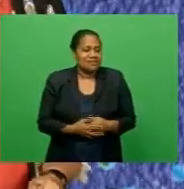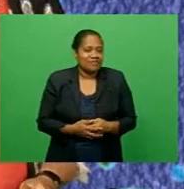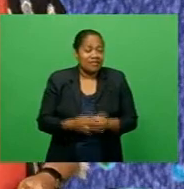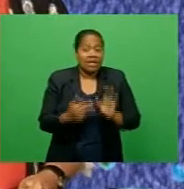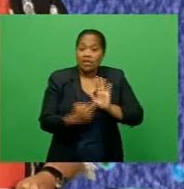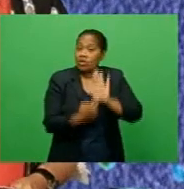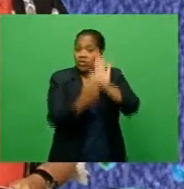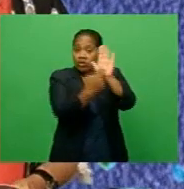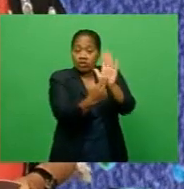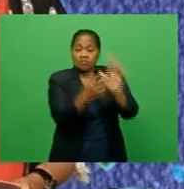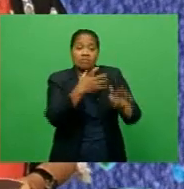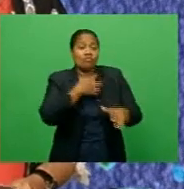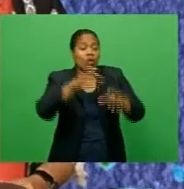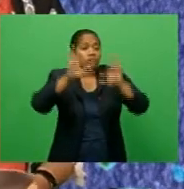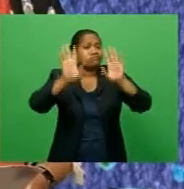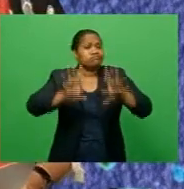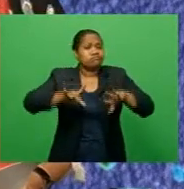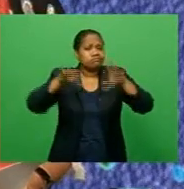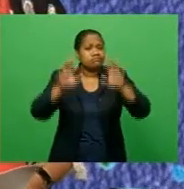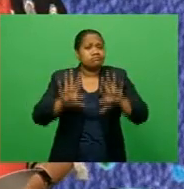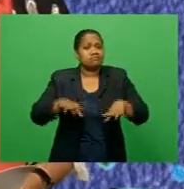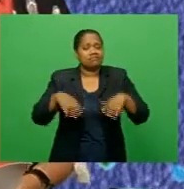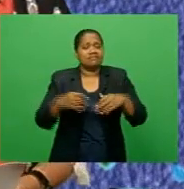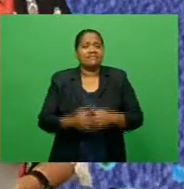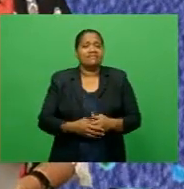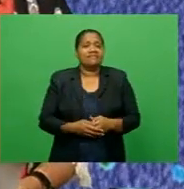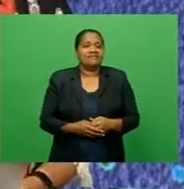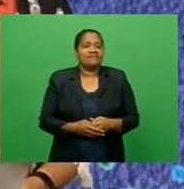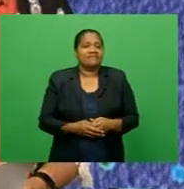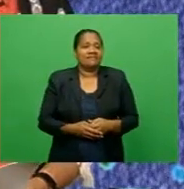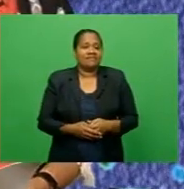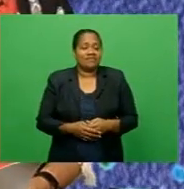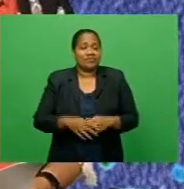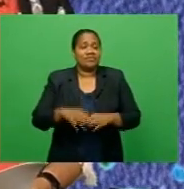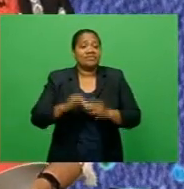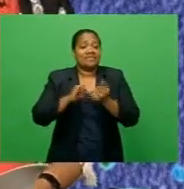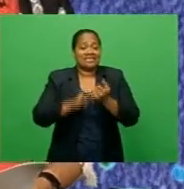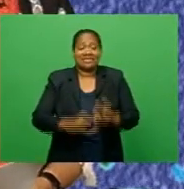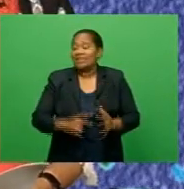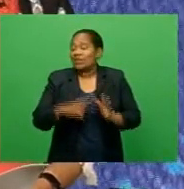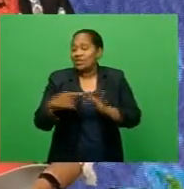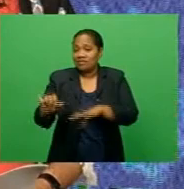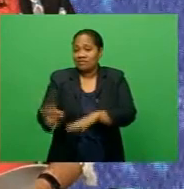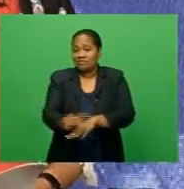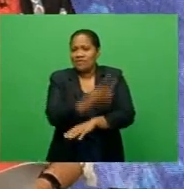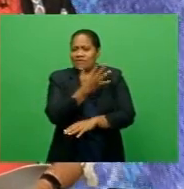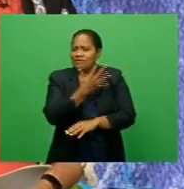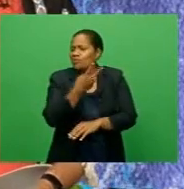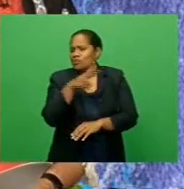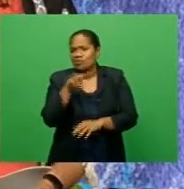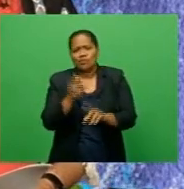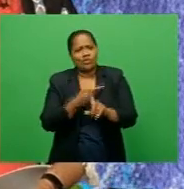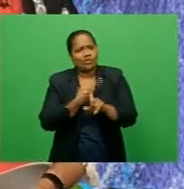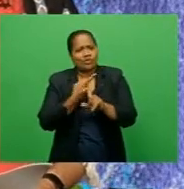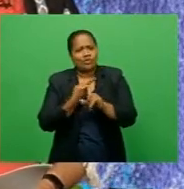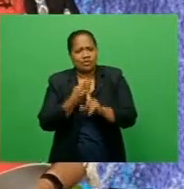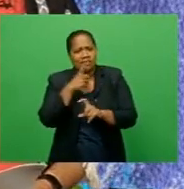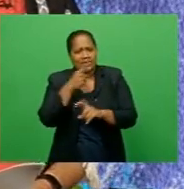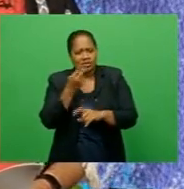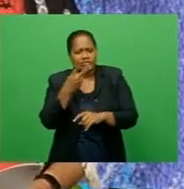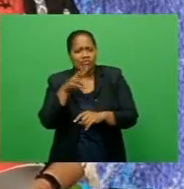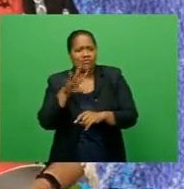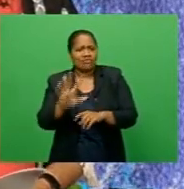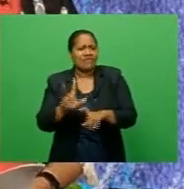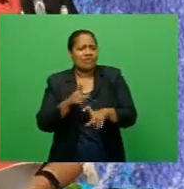north, more showers in their picture. At sea, southeast winds 15 to 20 knots may gust to 25 knots